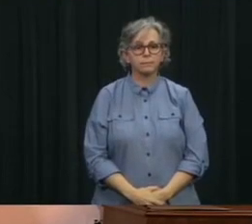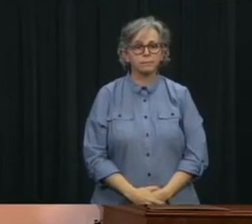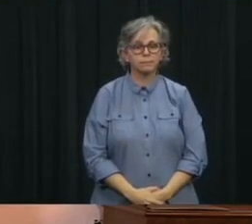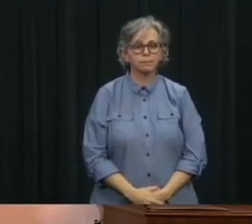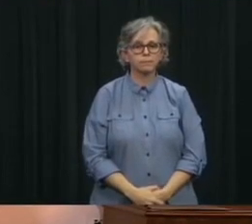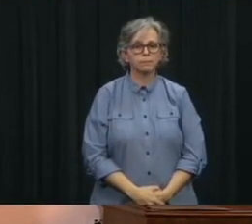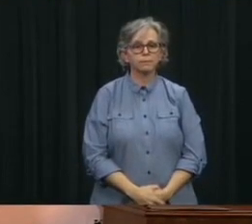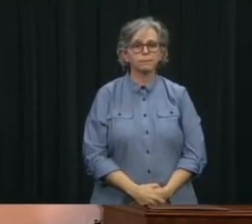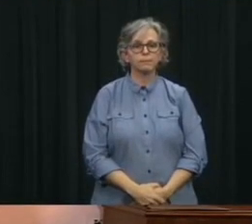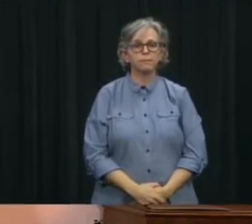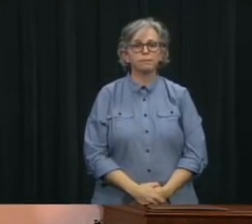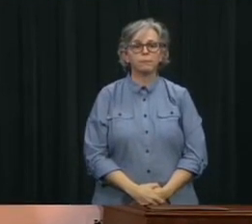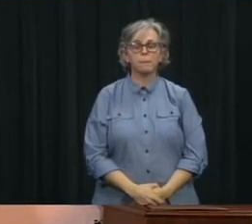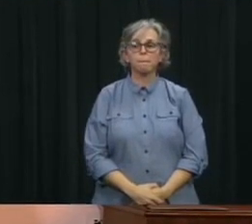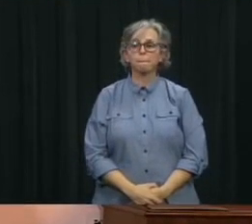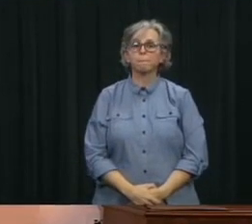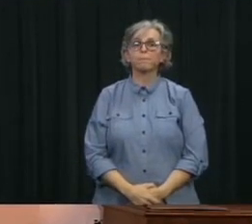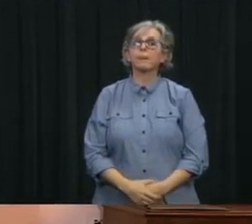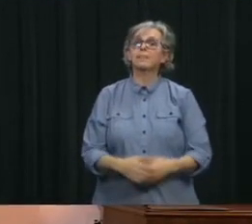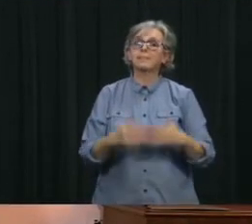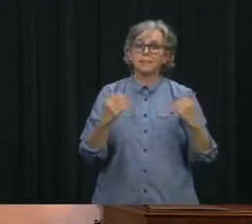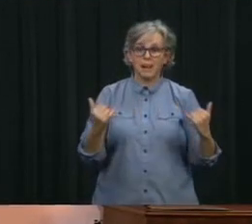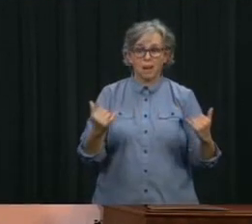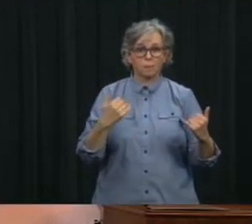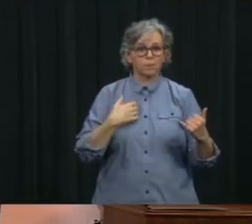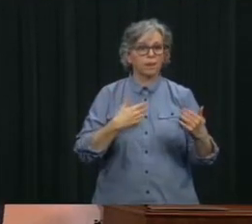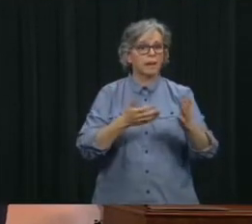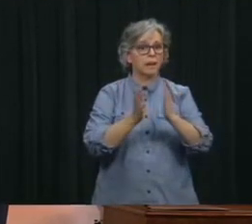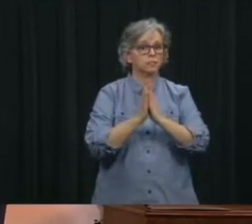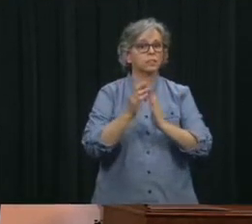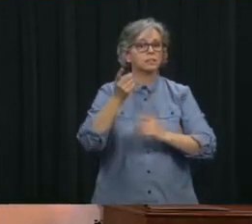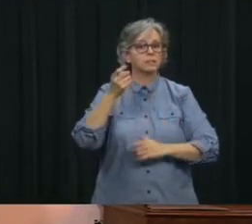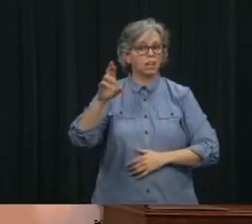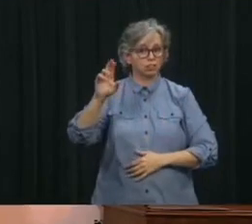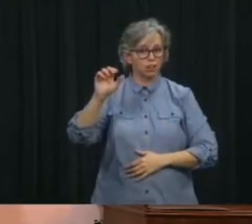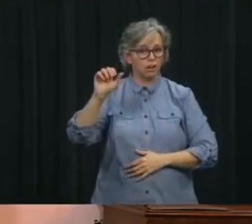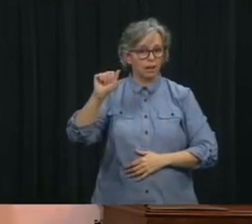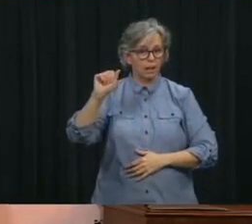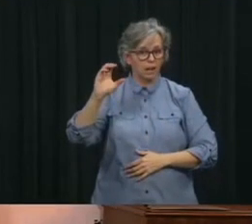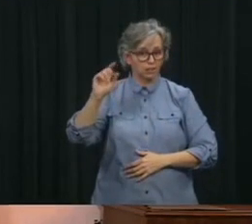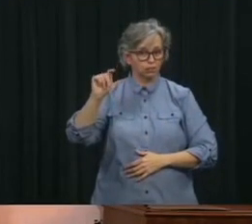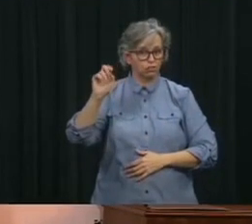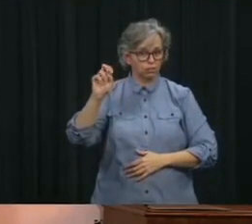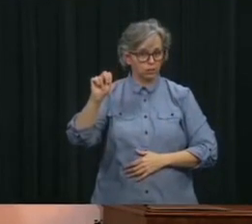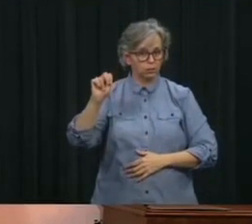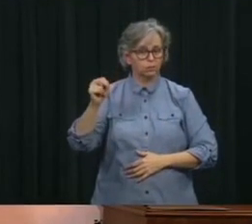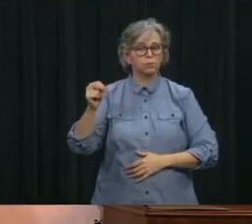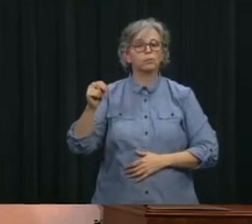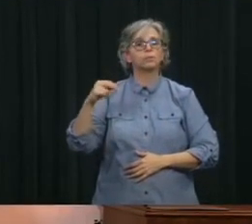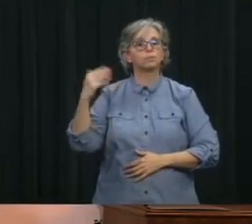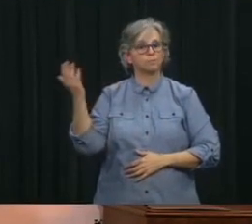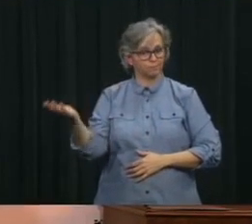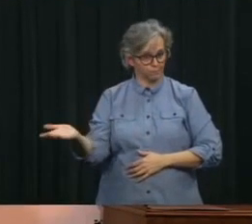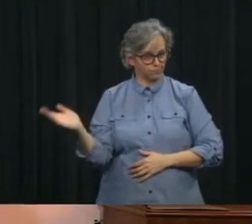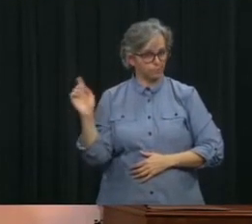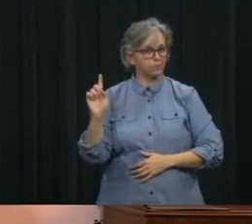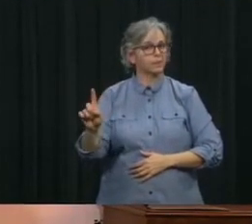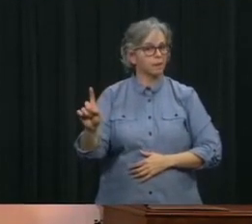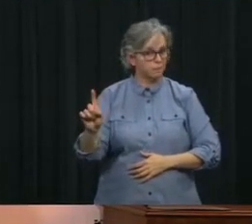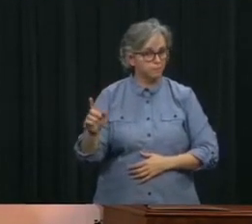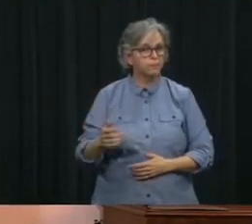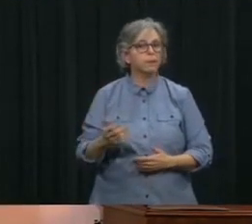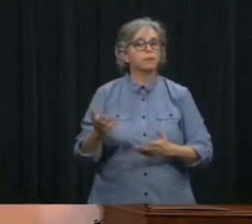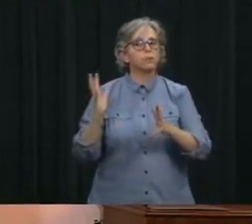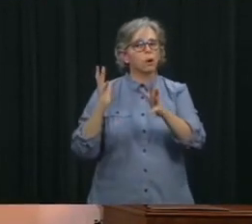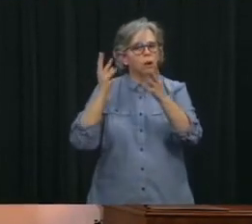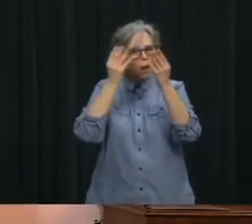Let me now ask Dr. Acton to come up and to give her update on what she